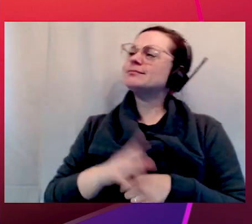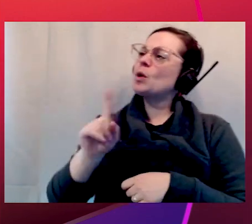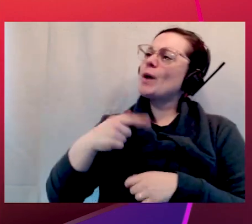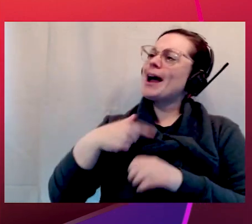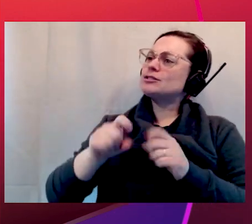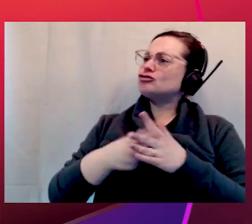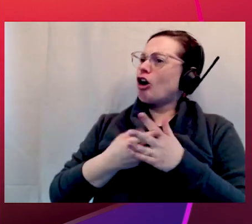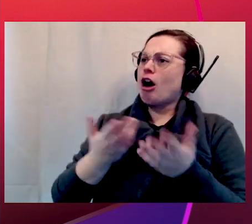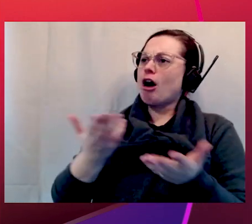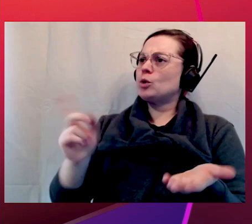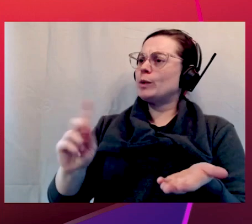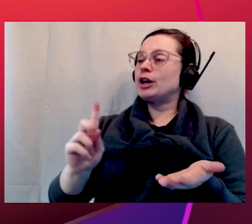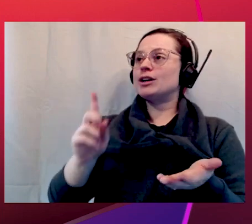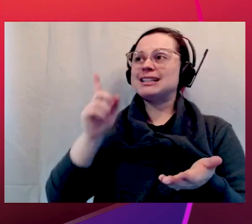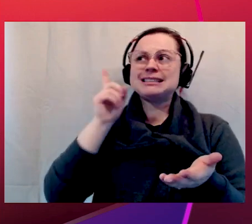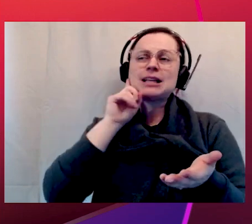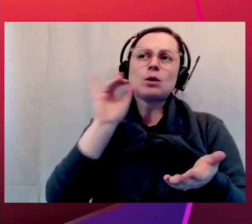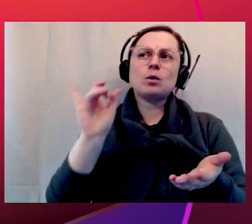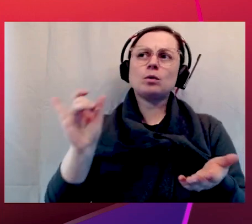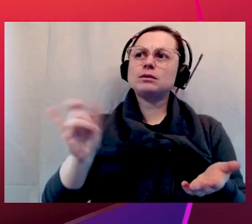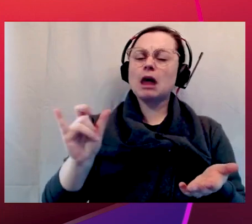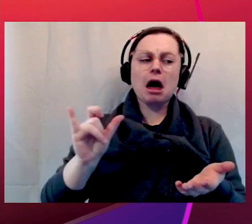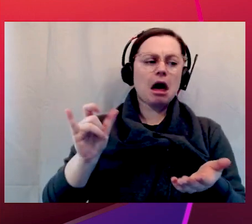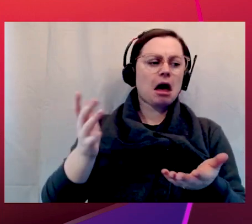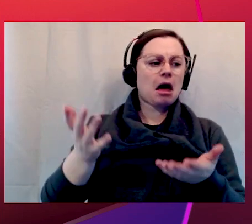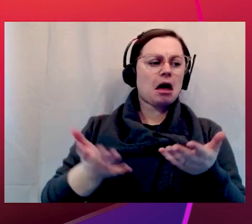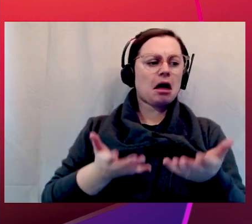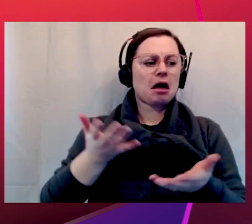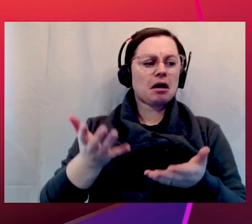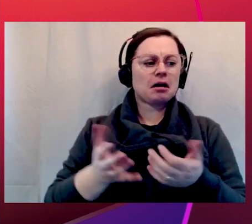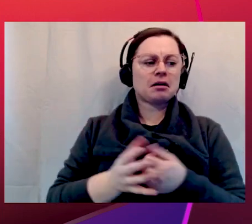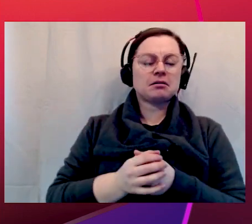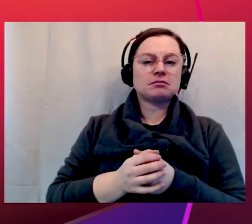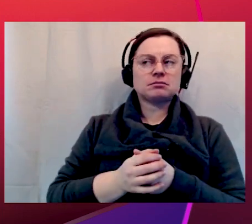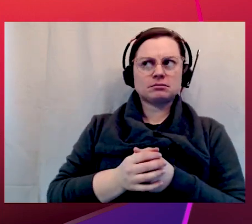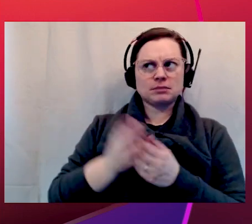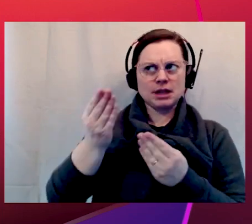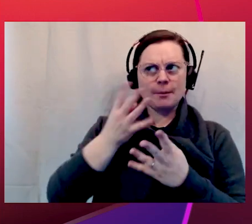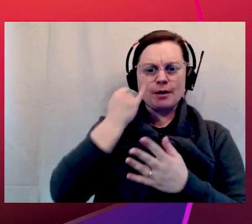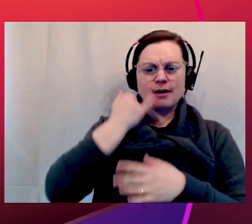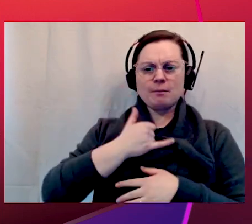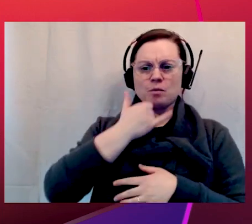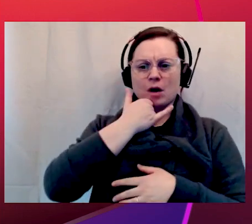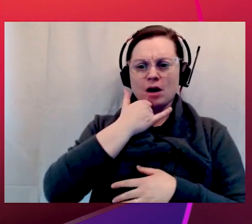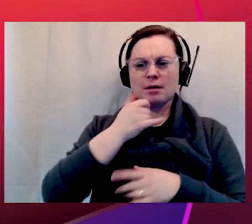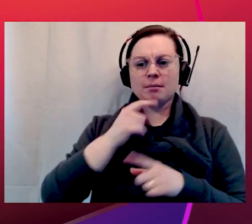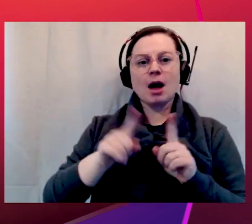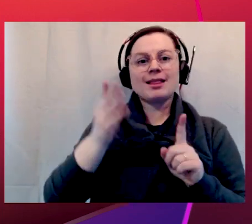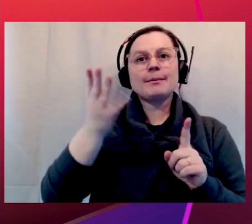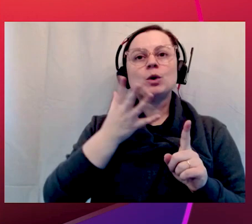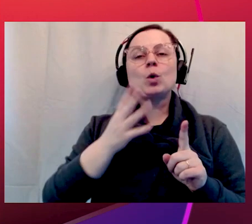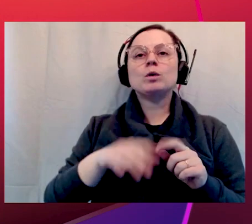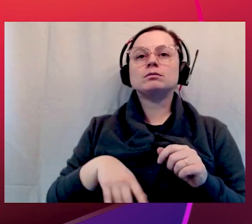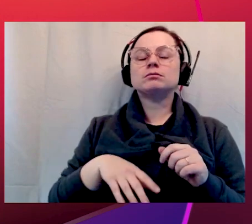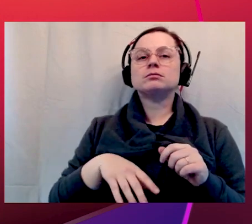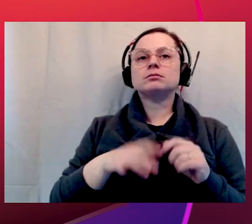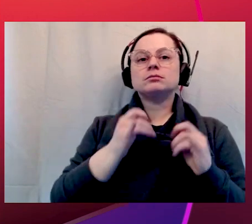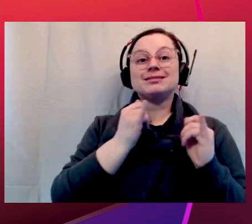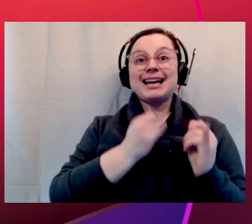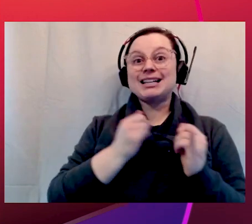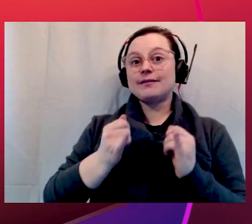that this doesn't sound necessarily like, and maybe correct me if I'm wrong here. An individual developer who just wants